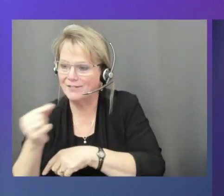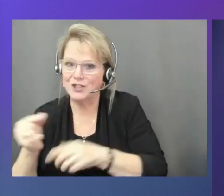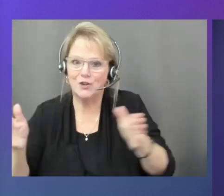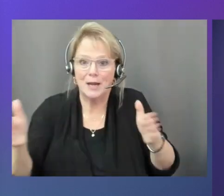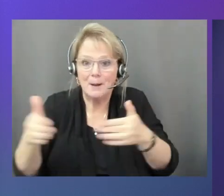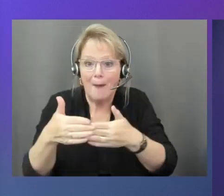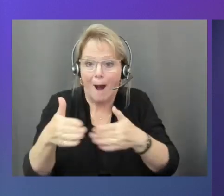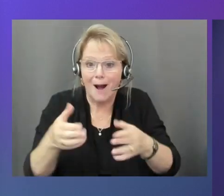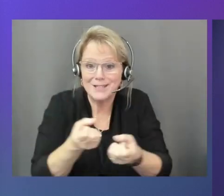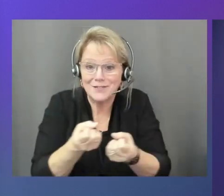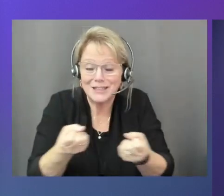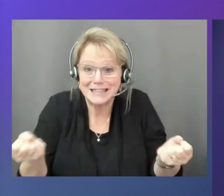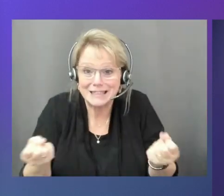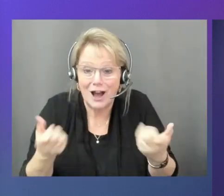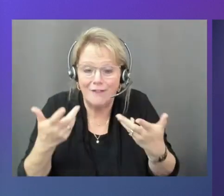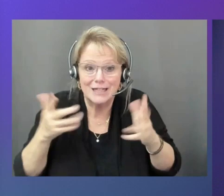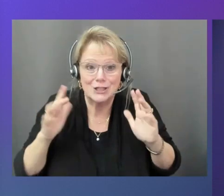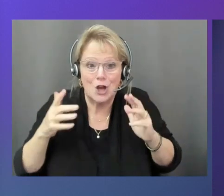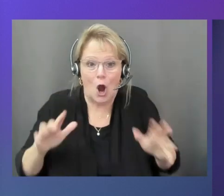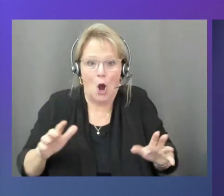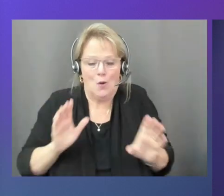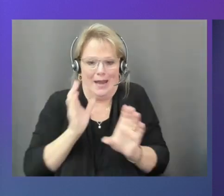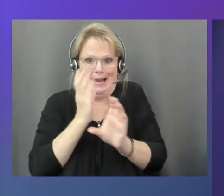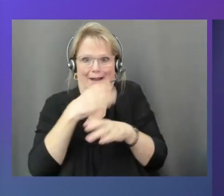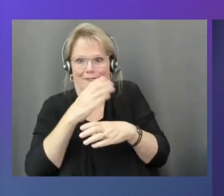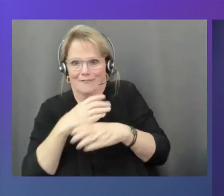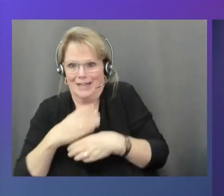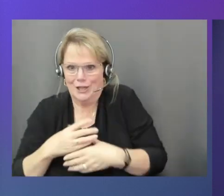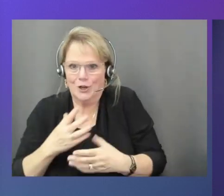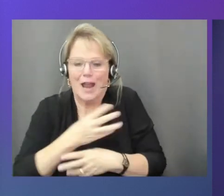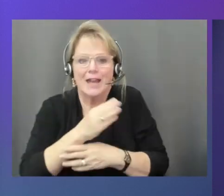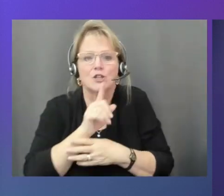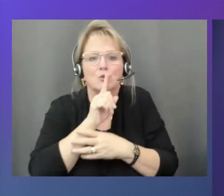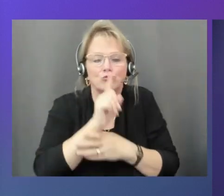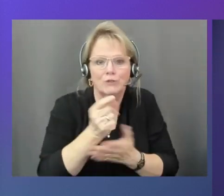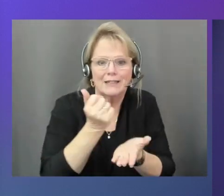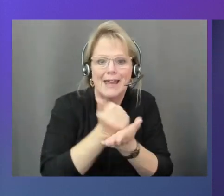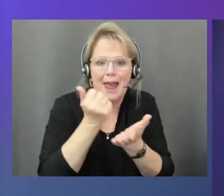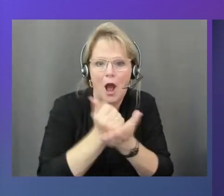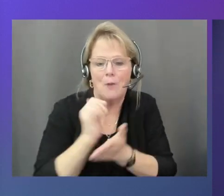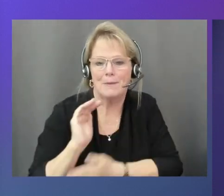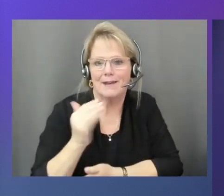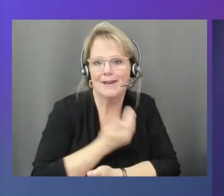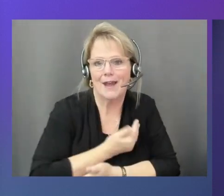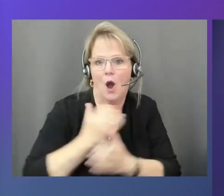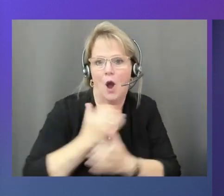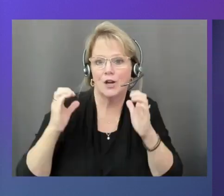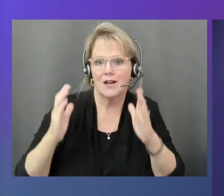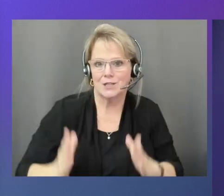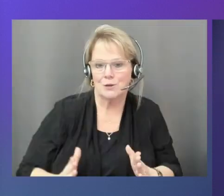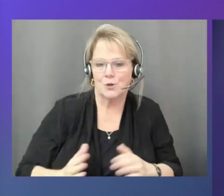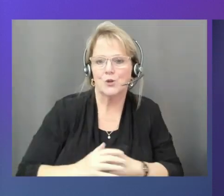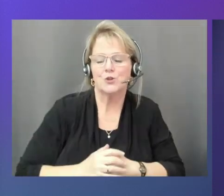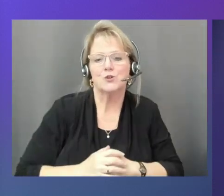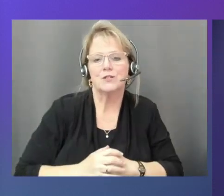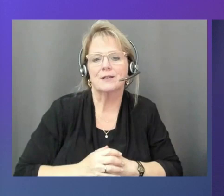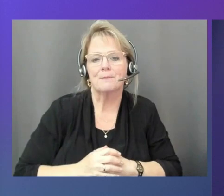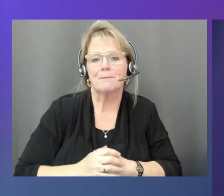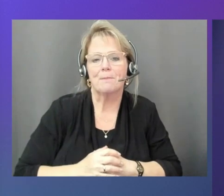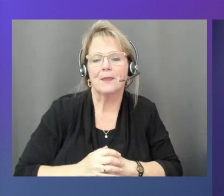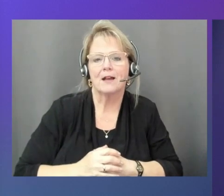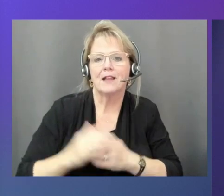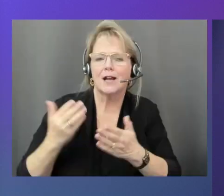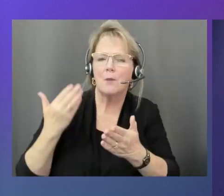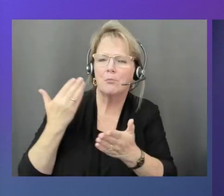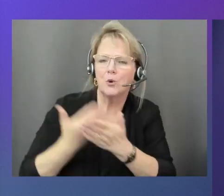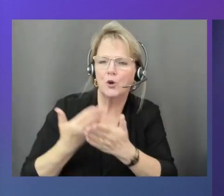that is really helping our customers, and especially with like a proof of concept. If you